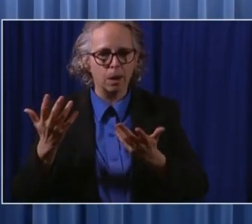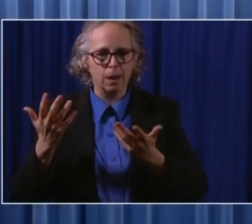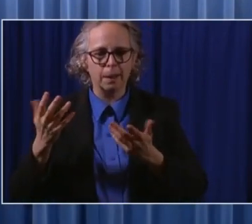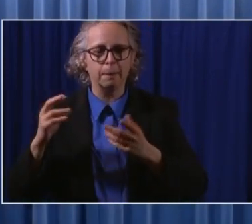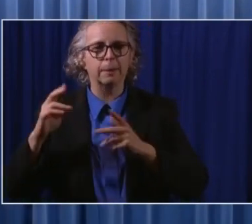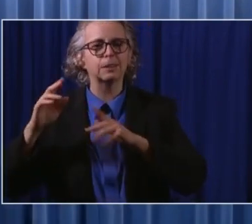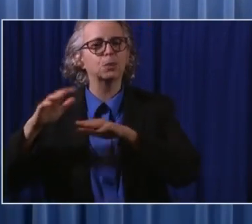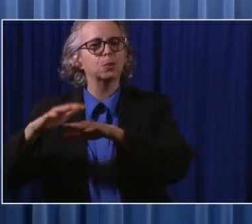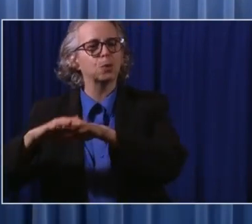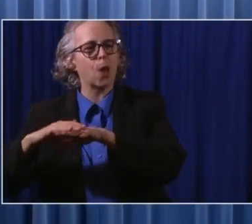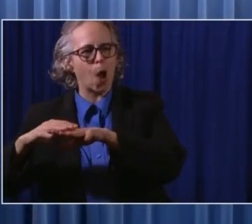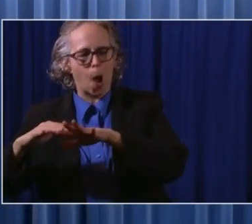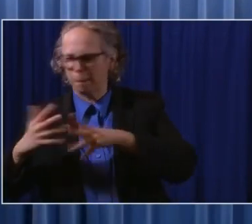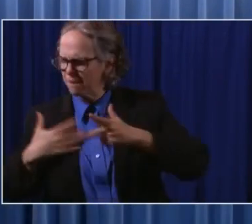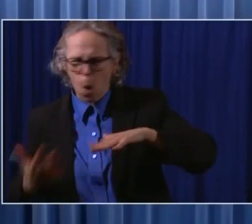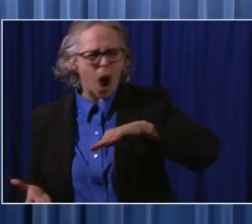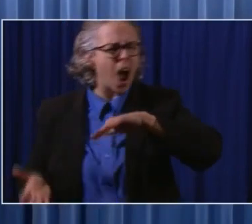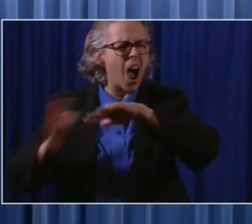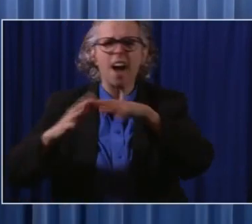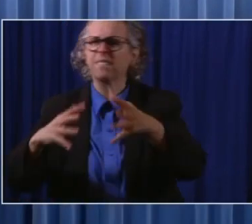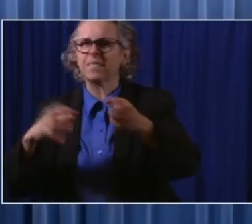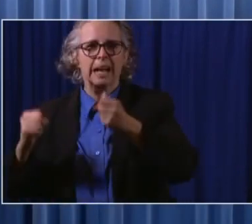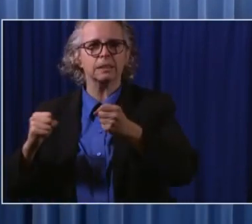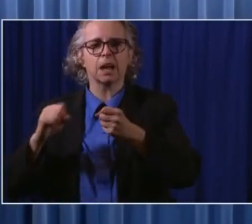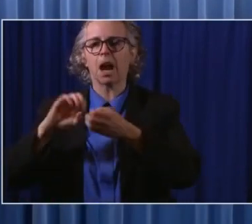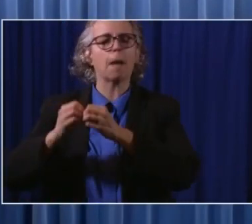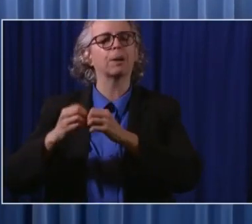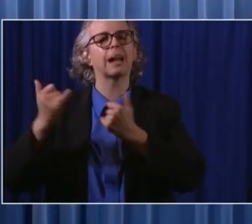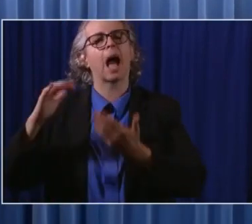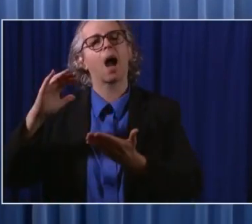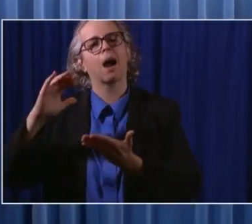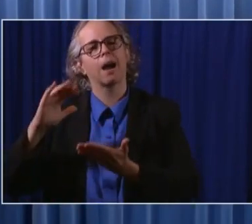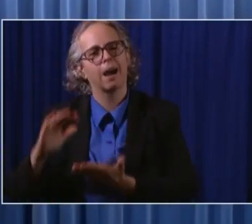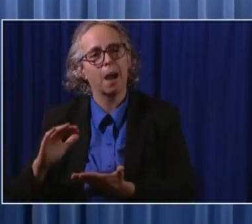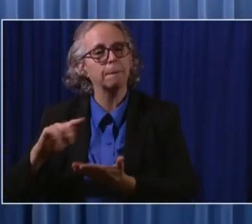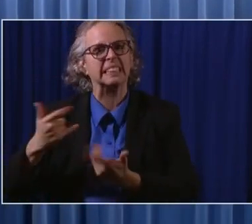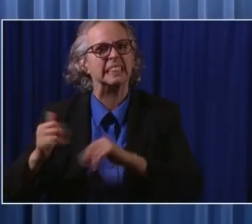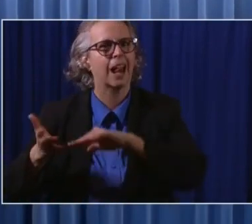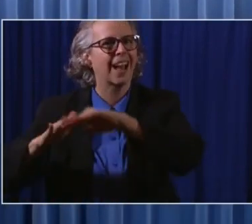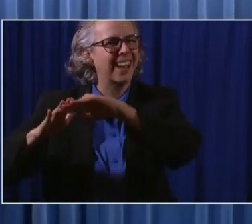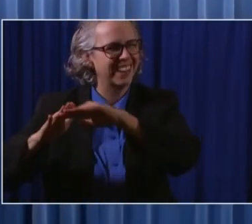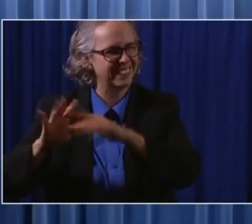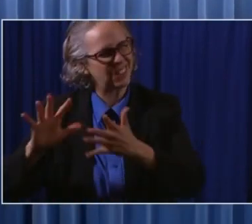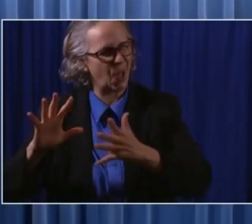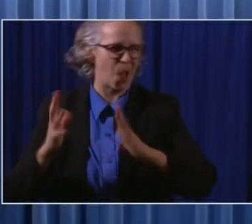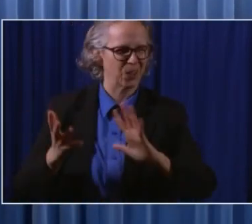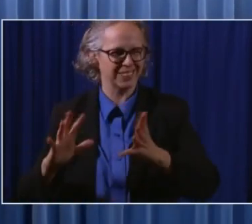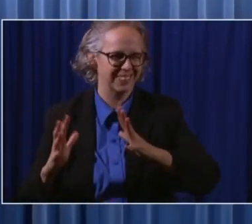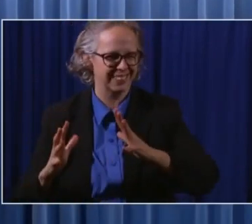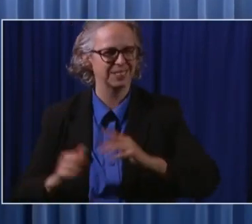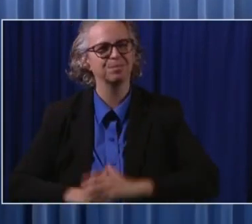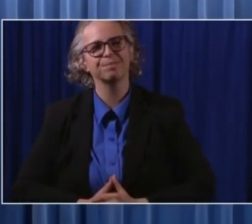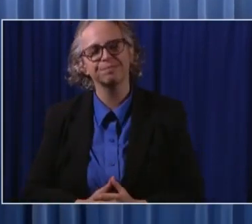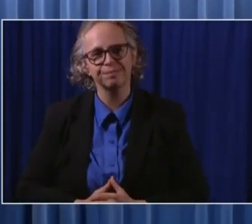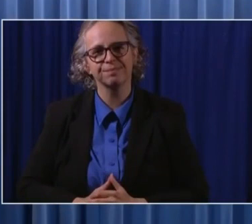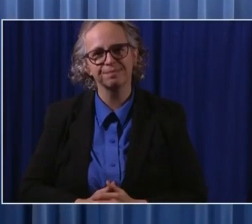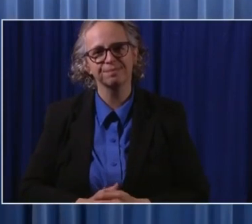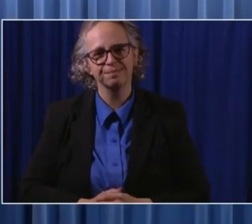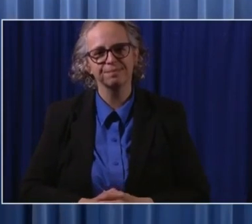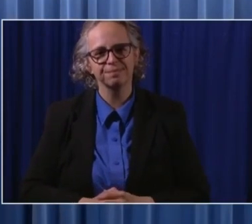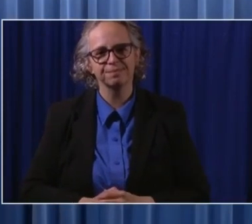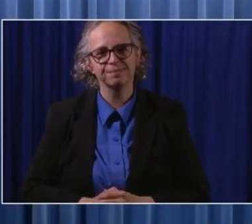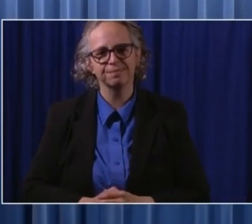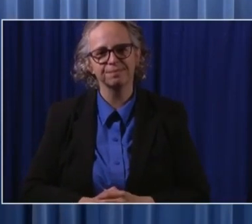Allen County, the increase is not as rapid as it has been in the past. Things are moving in a